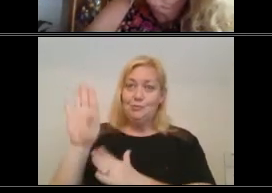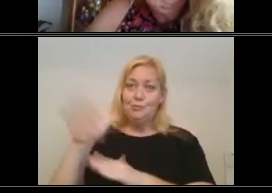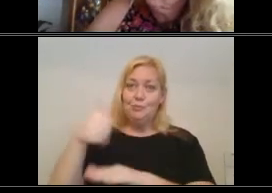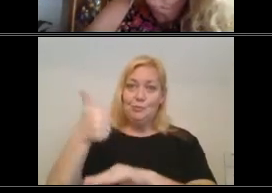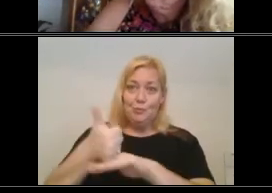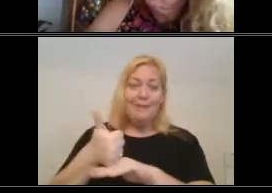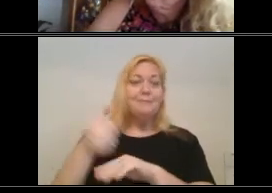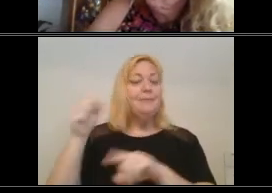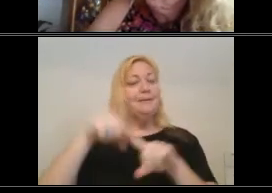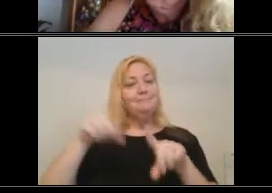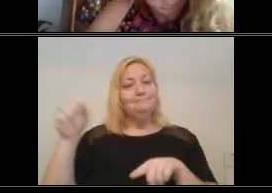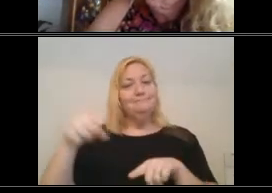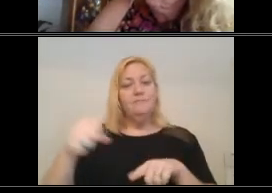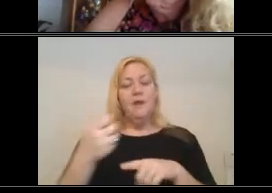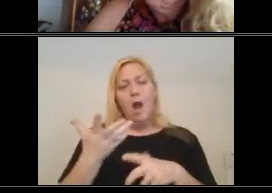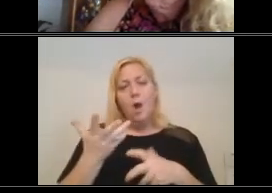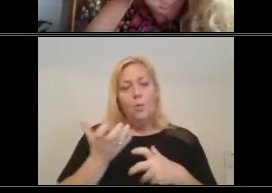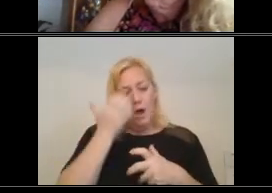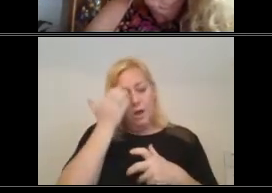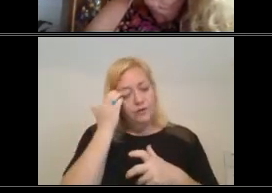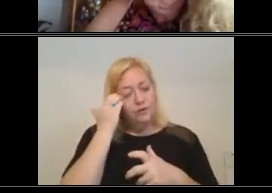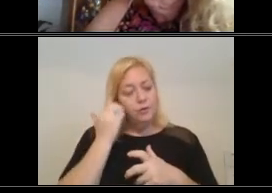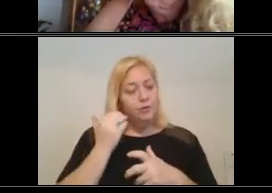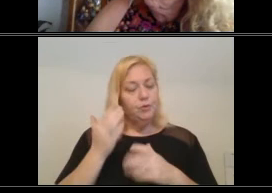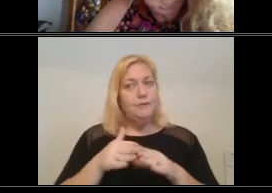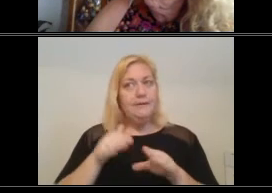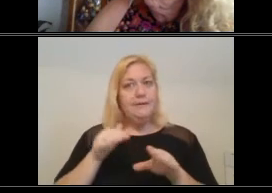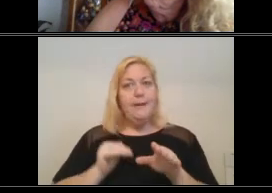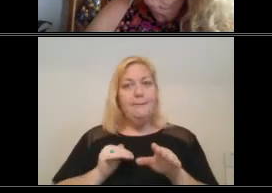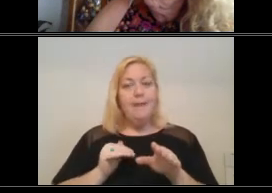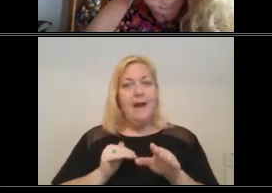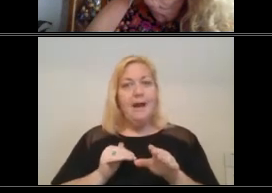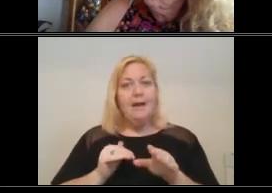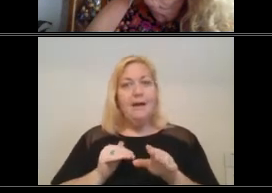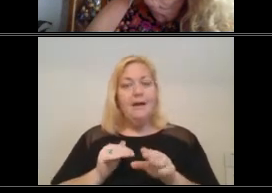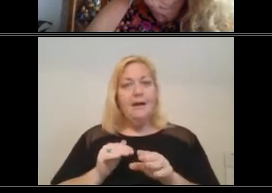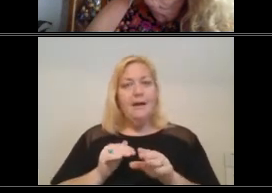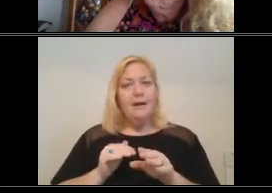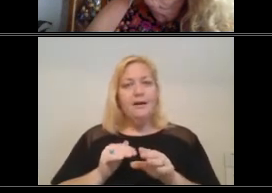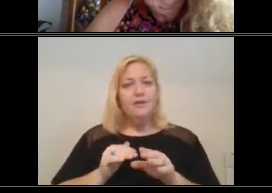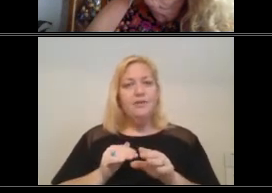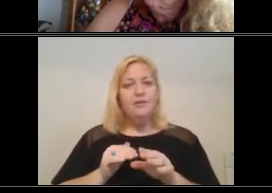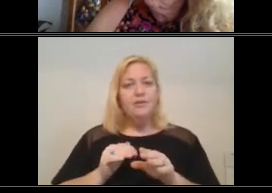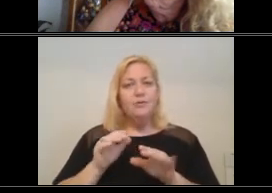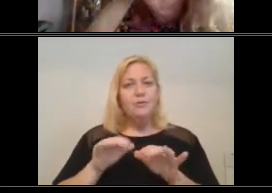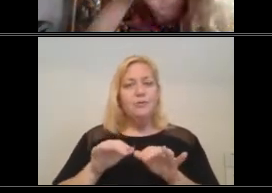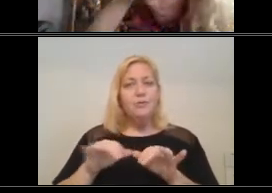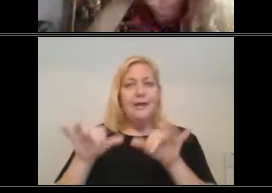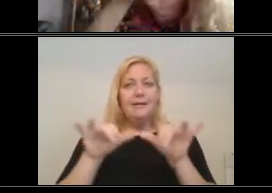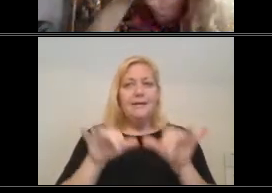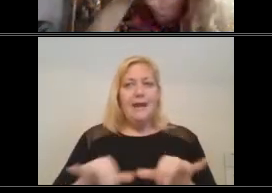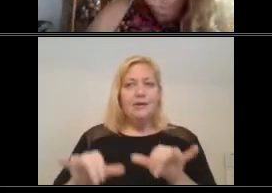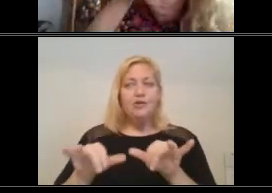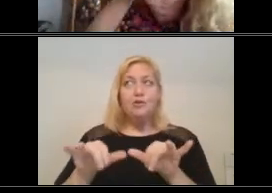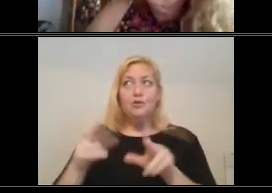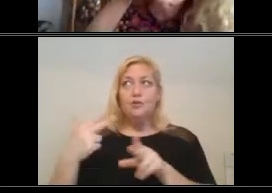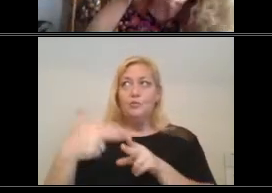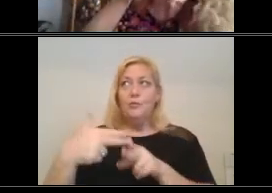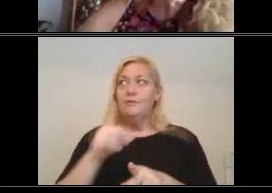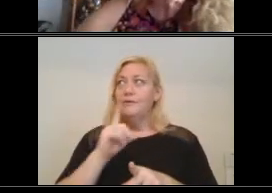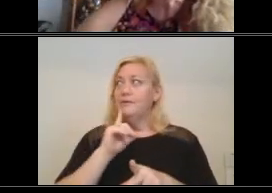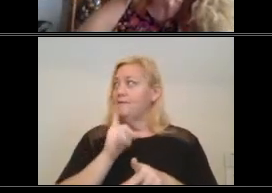But yeah, so I want to step back to Leslie Sanders' reference to the fact that there